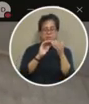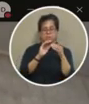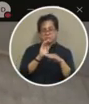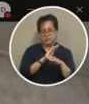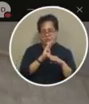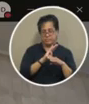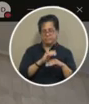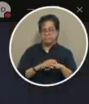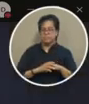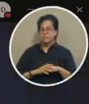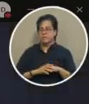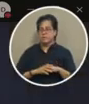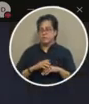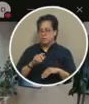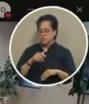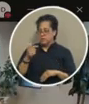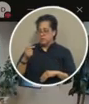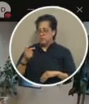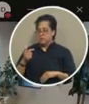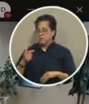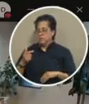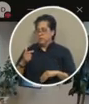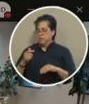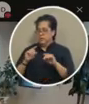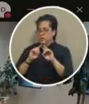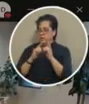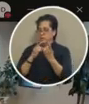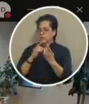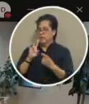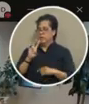Okay, Representative Rivera, did you wish to speak?